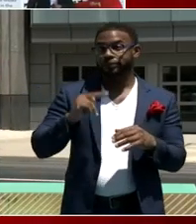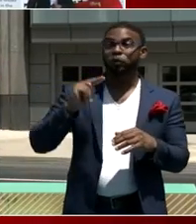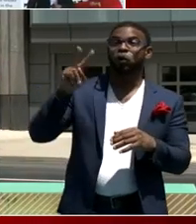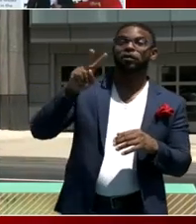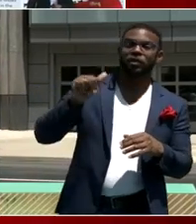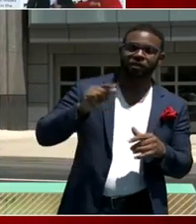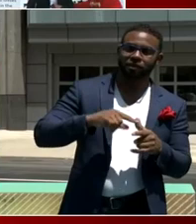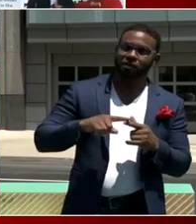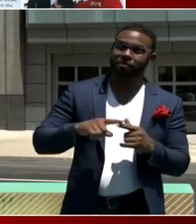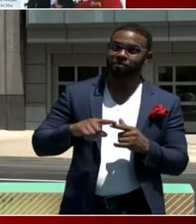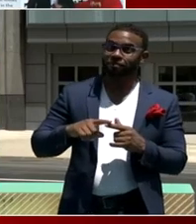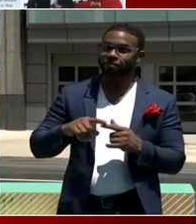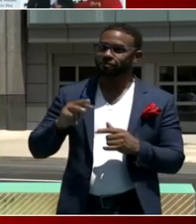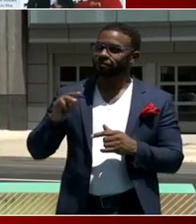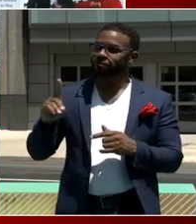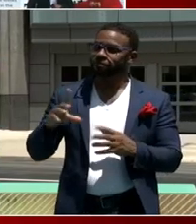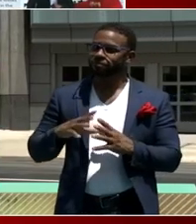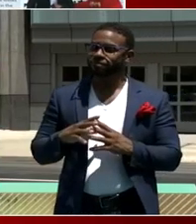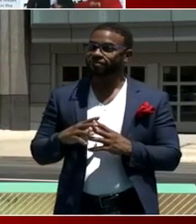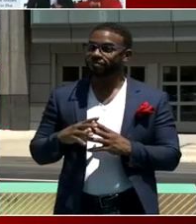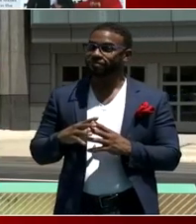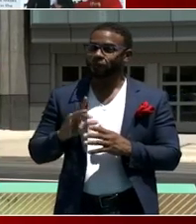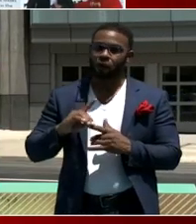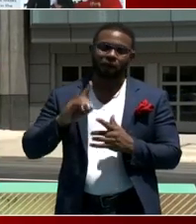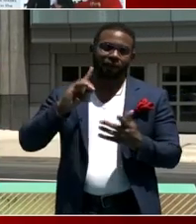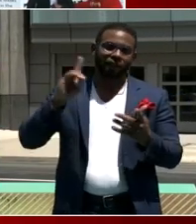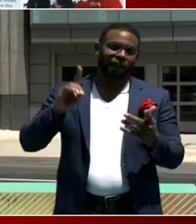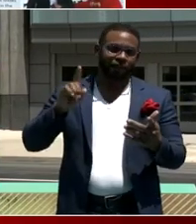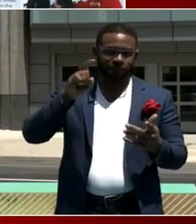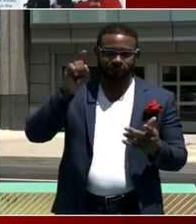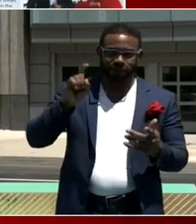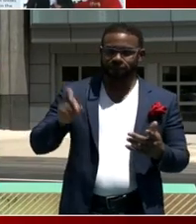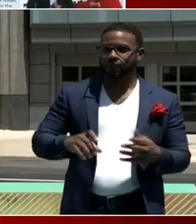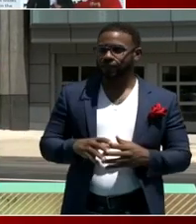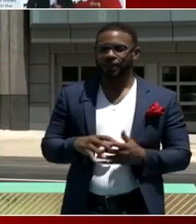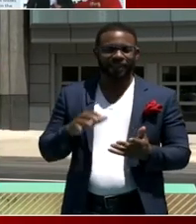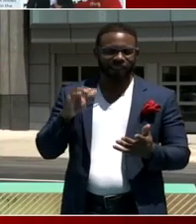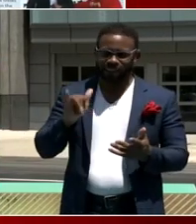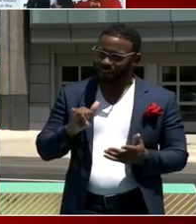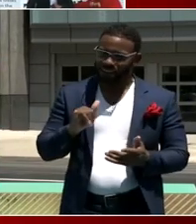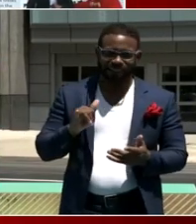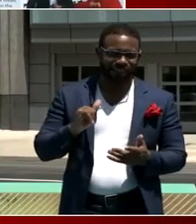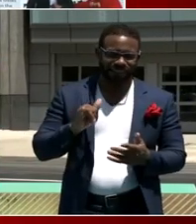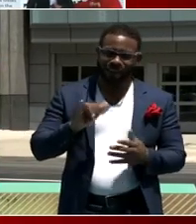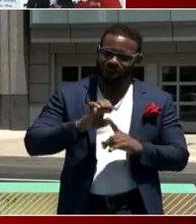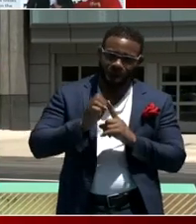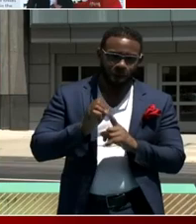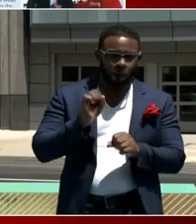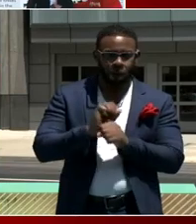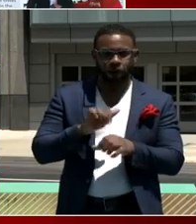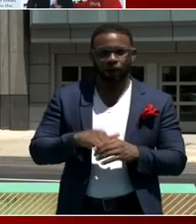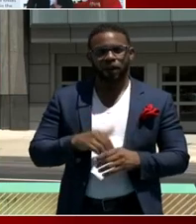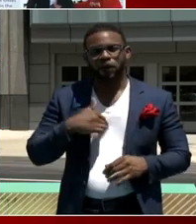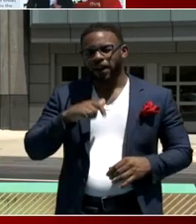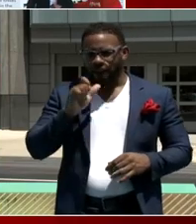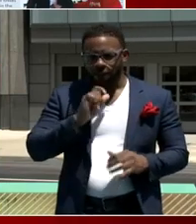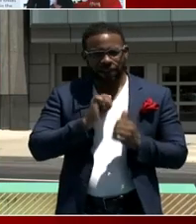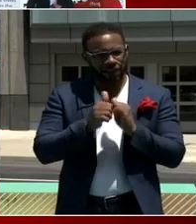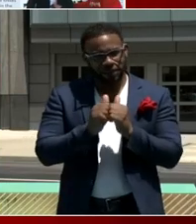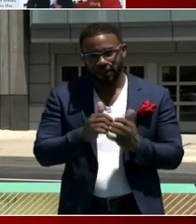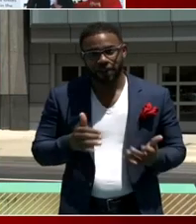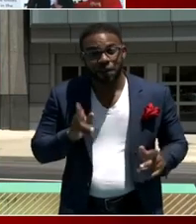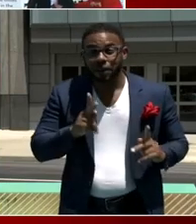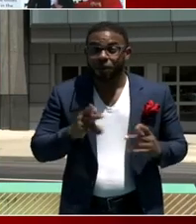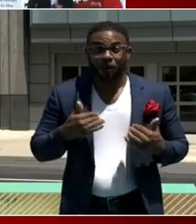Northern Virginia or Dallas, Texas. And that's the environment we're working in. We have to be